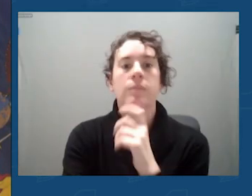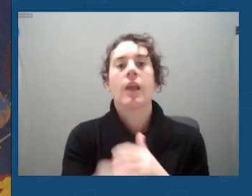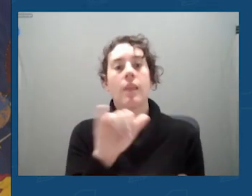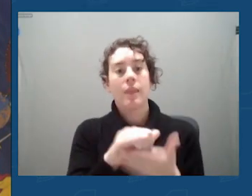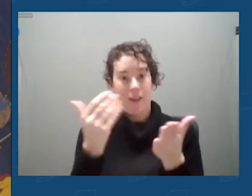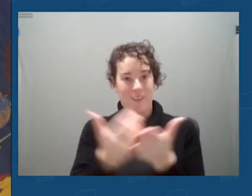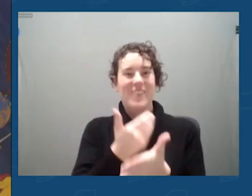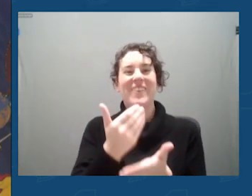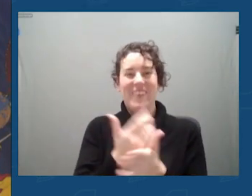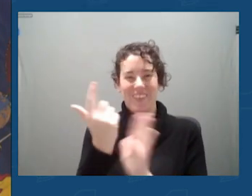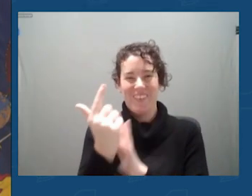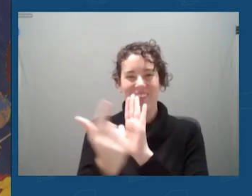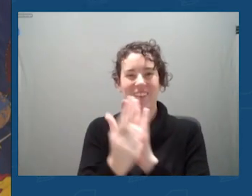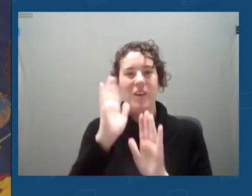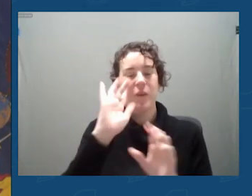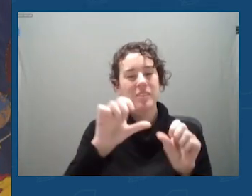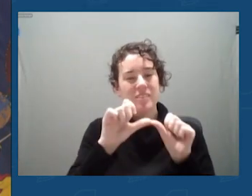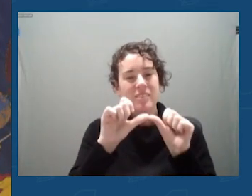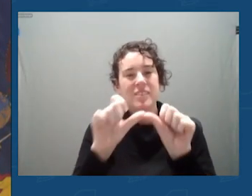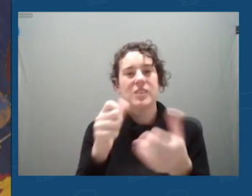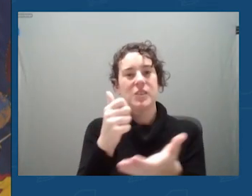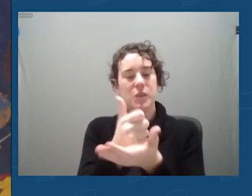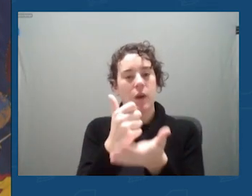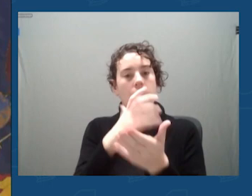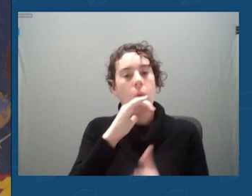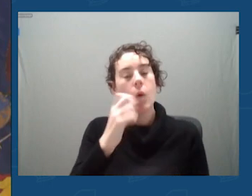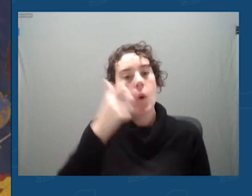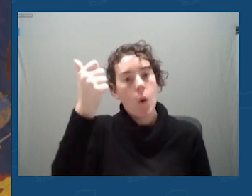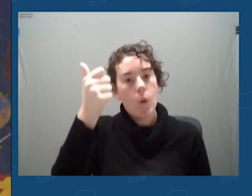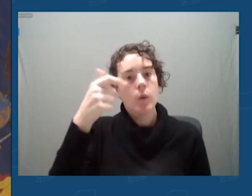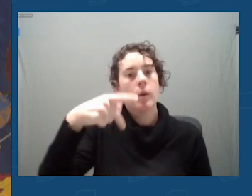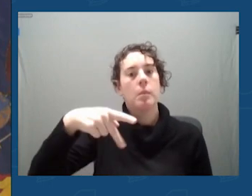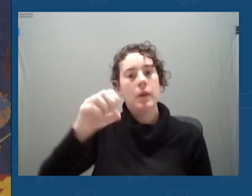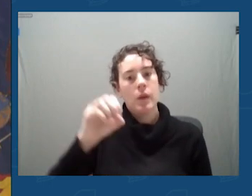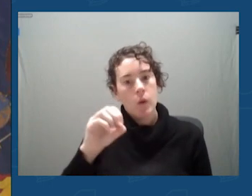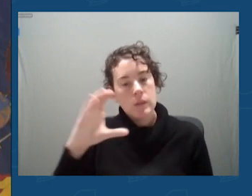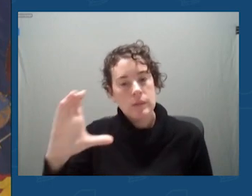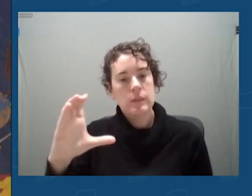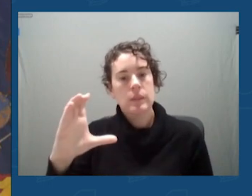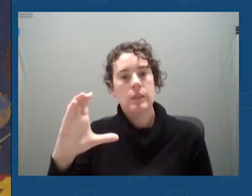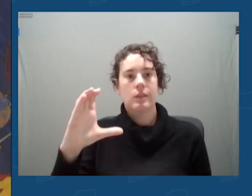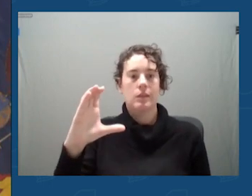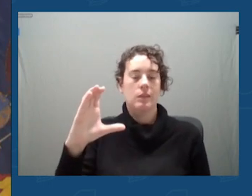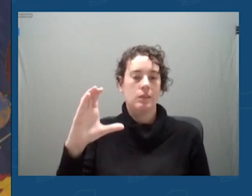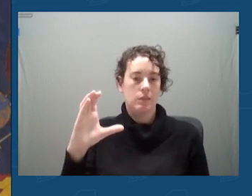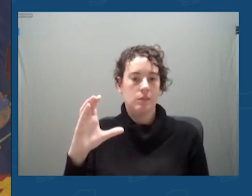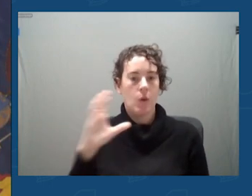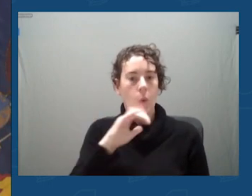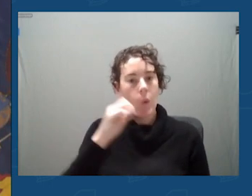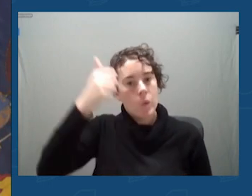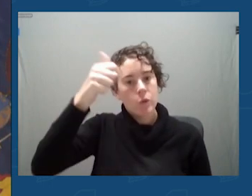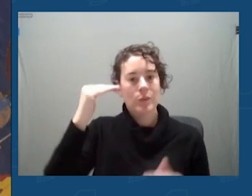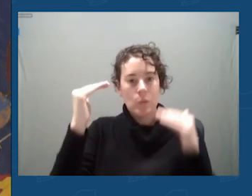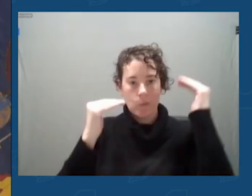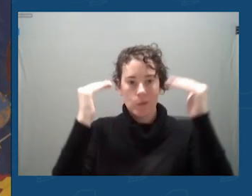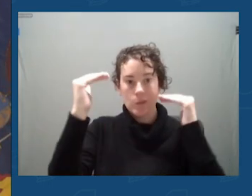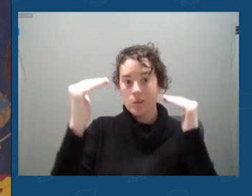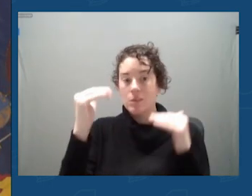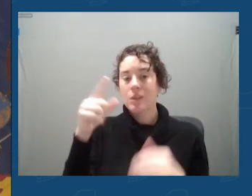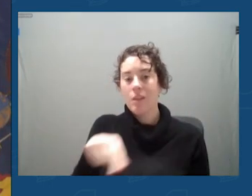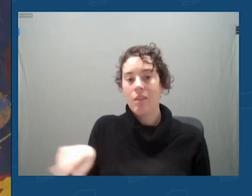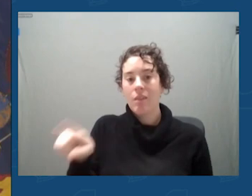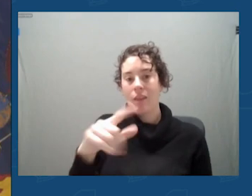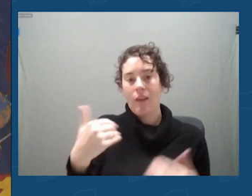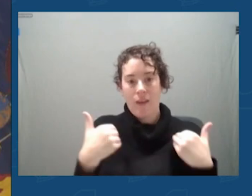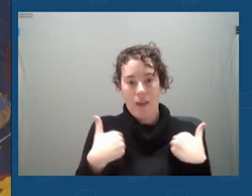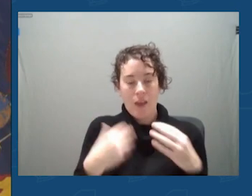a very long way to help older Black and Hispanic older adults because they face a much higher